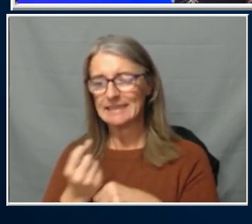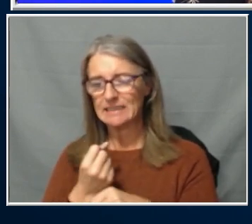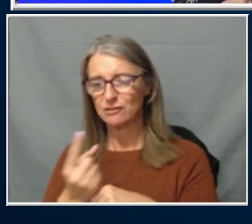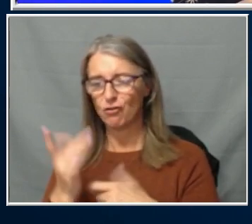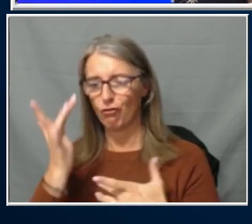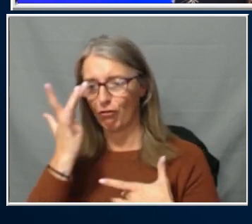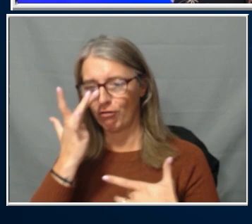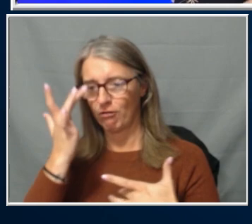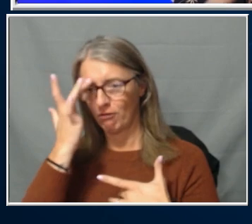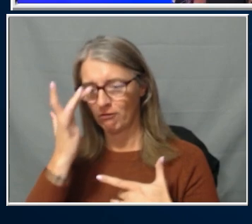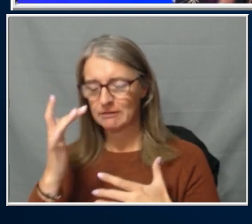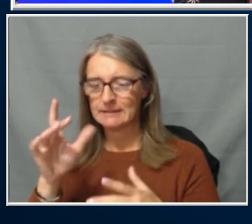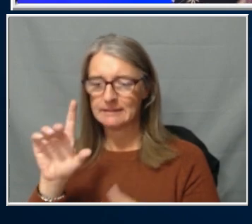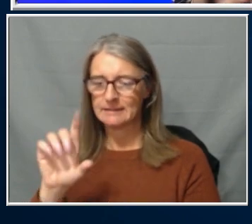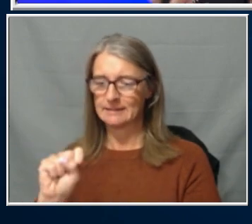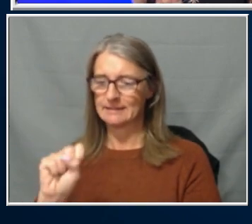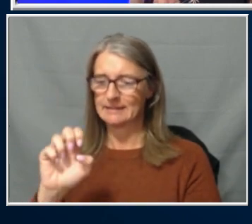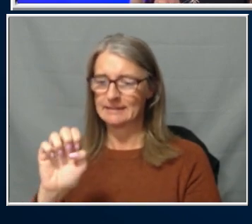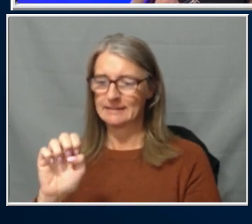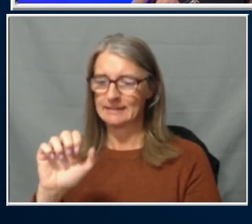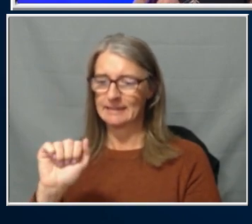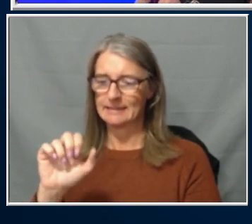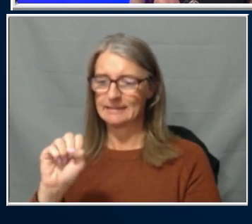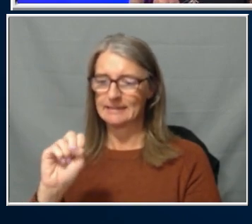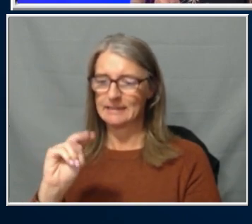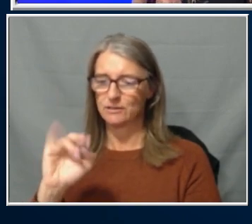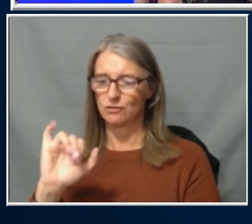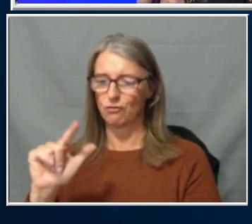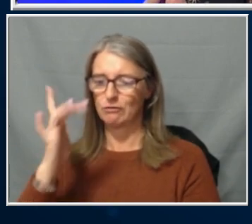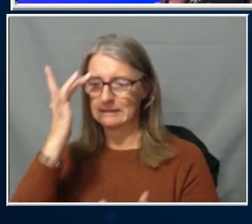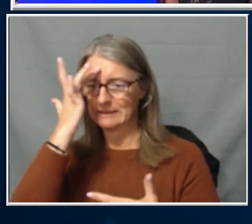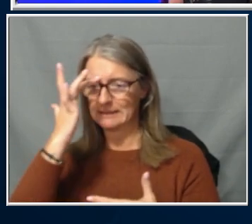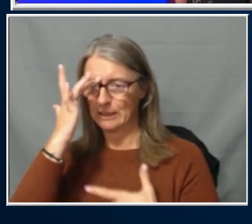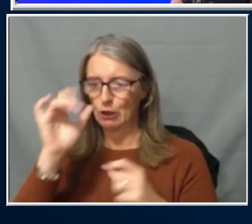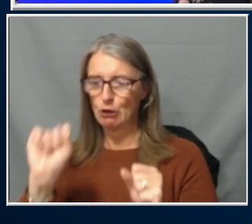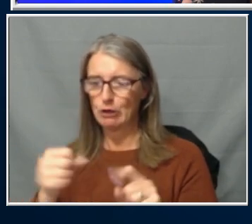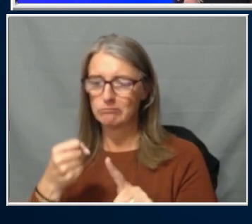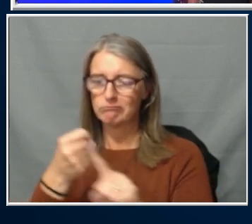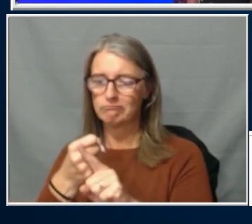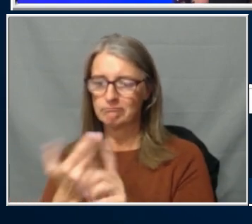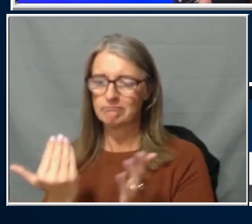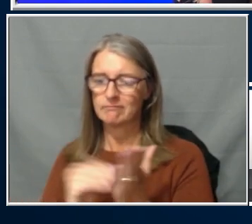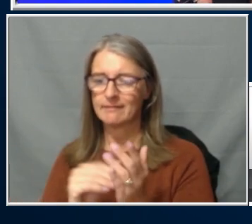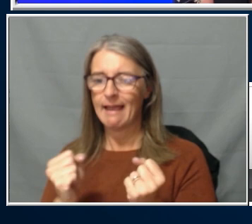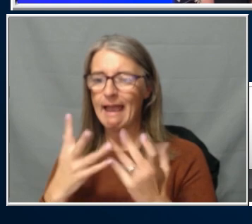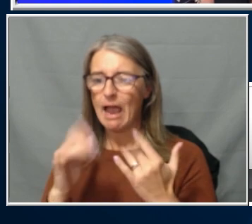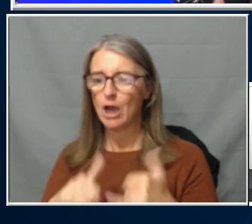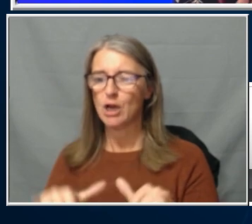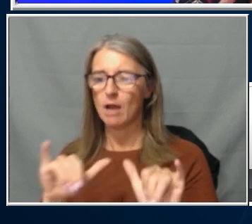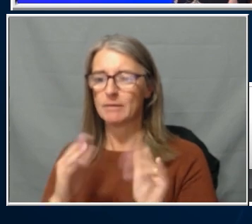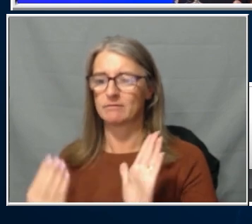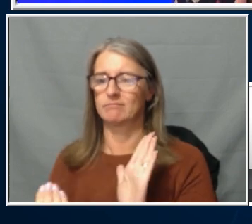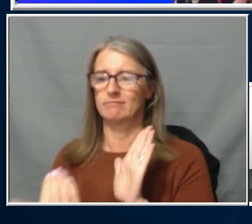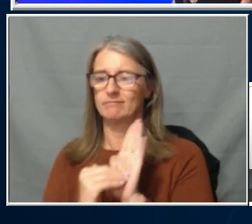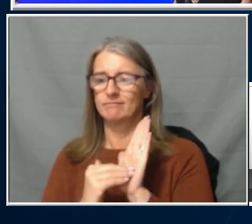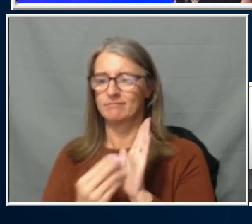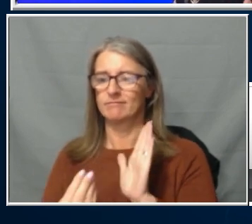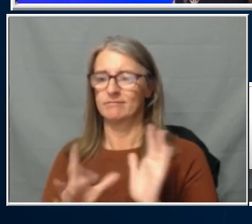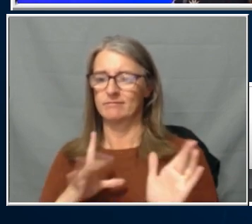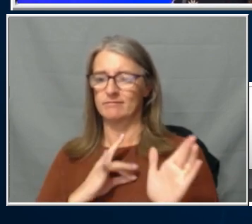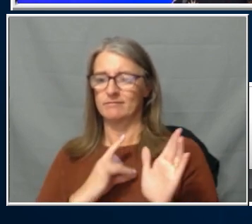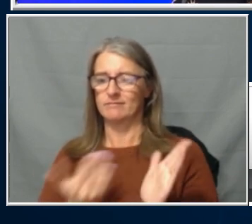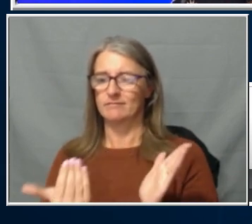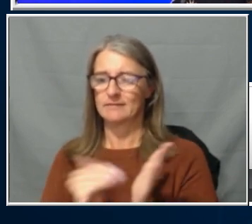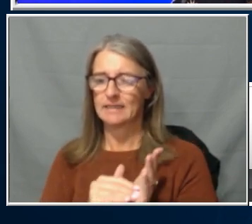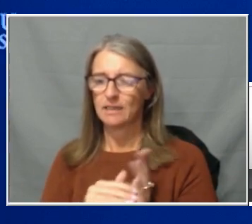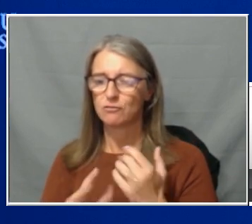that, that means we could just get COVID multiple times, anytime. So how common is reinfection, and what are the risks of that?